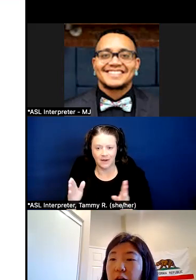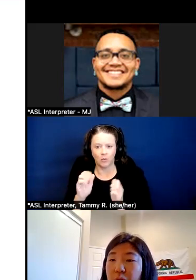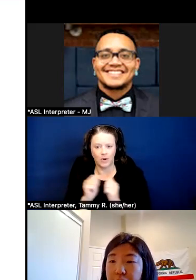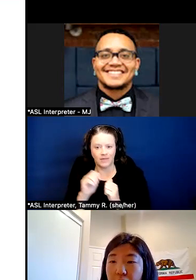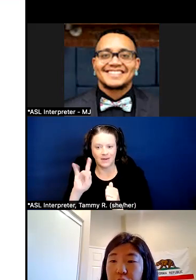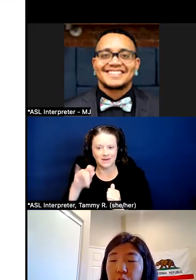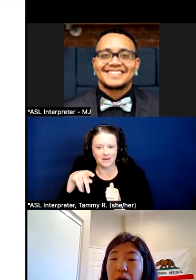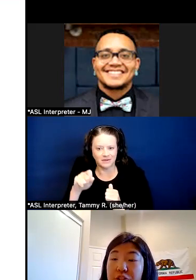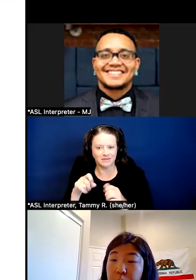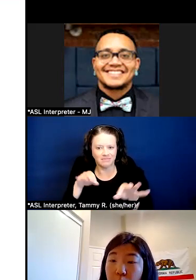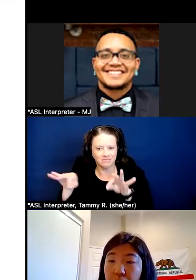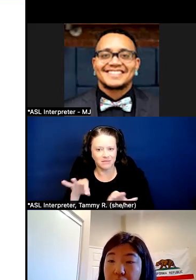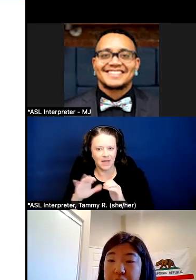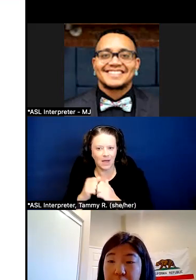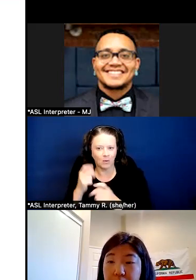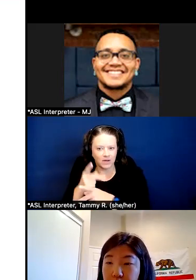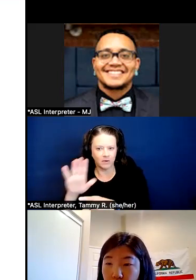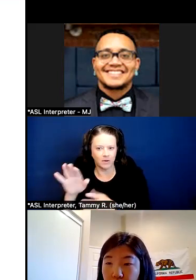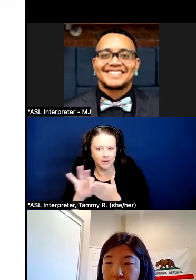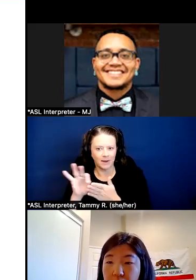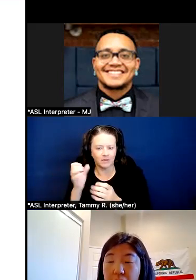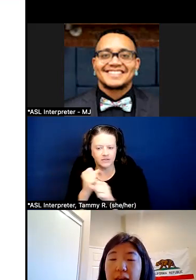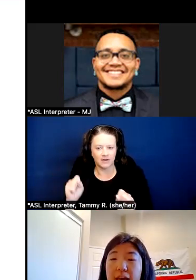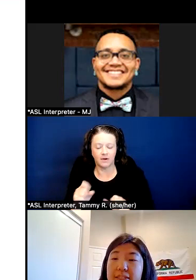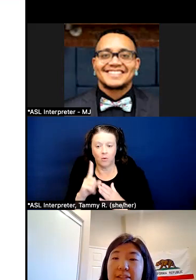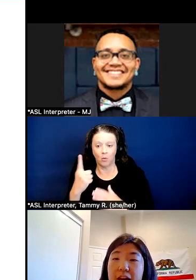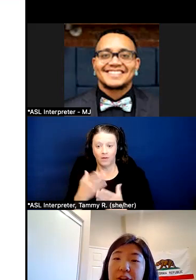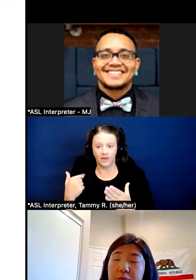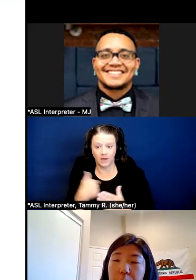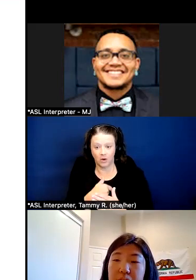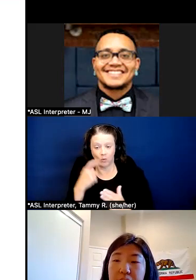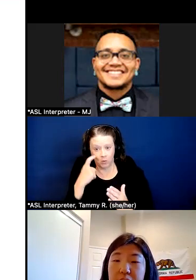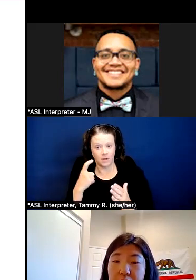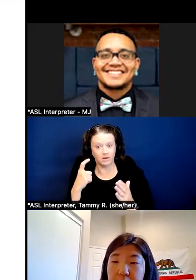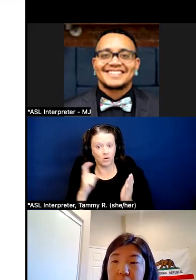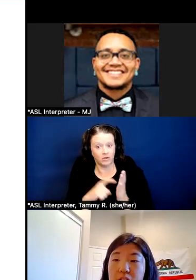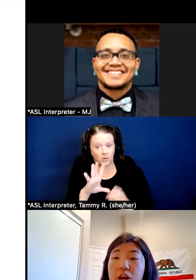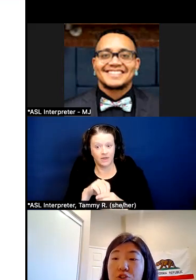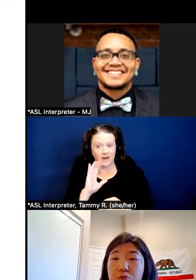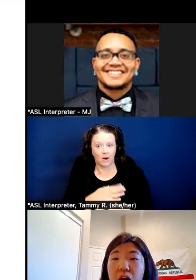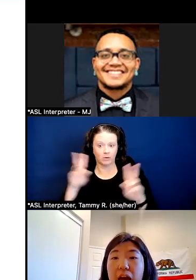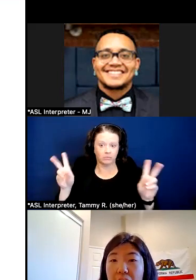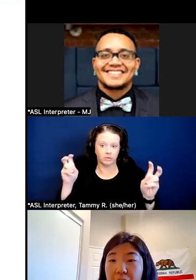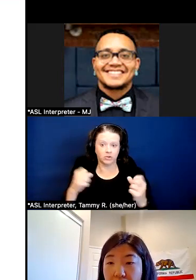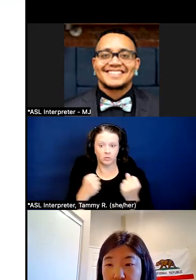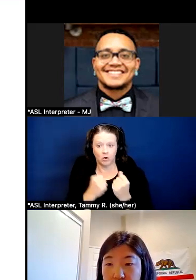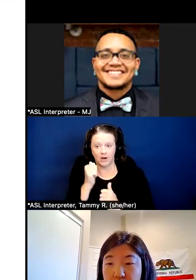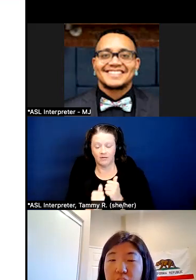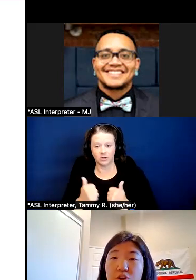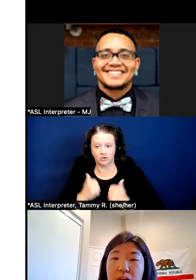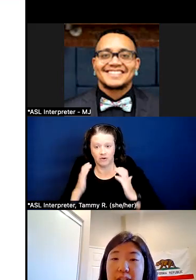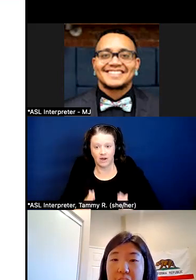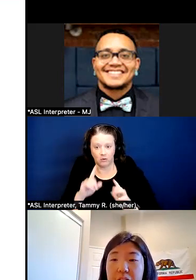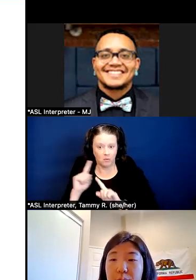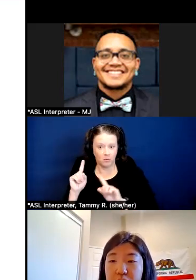One thing that we found from our Support Every Survivor report is that 74% of survivors do not have